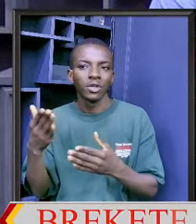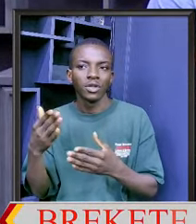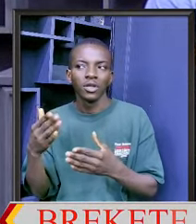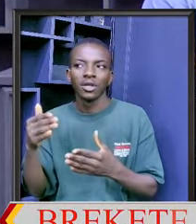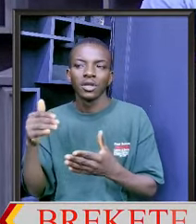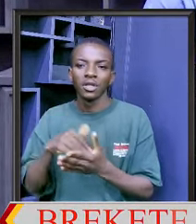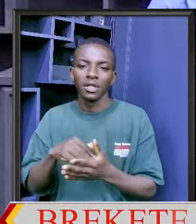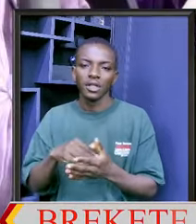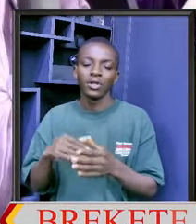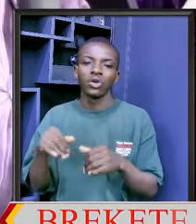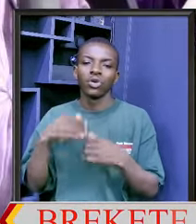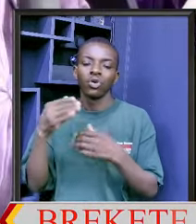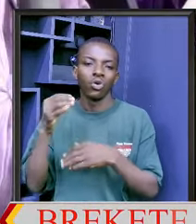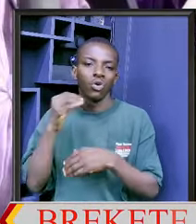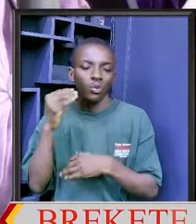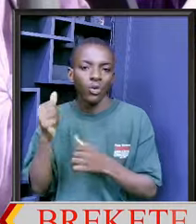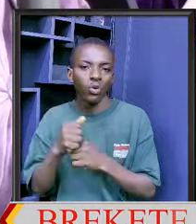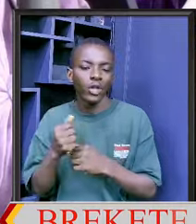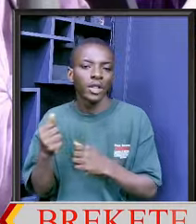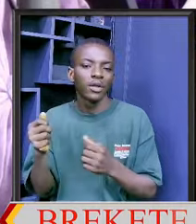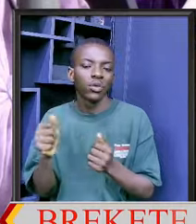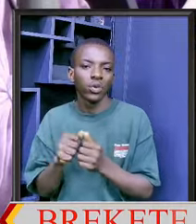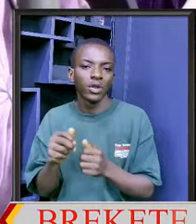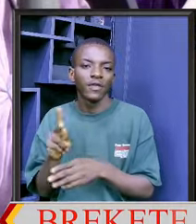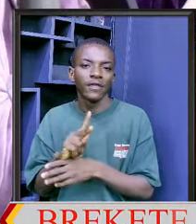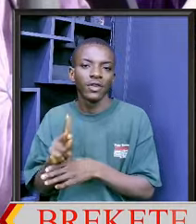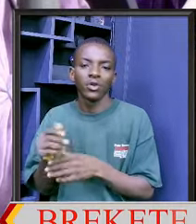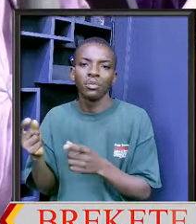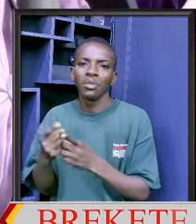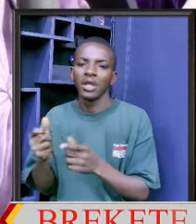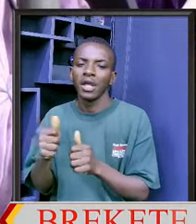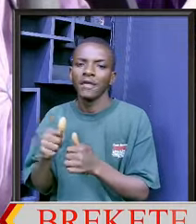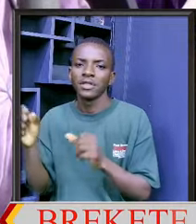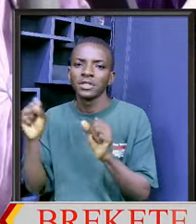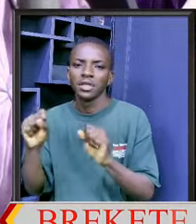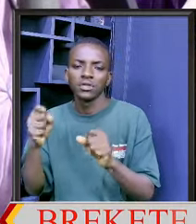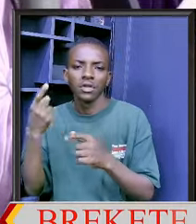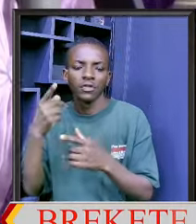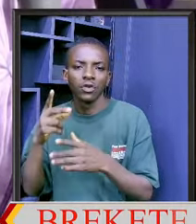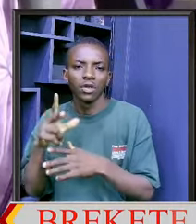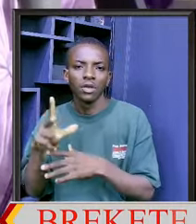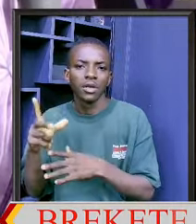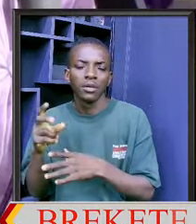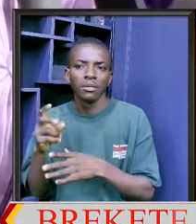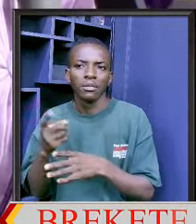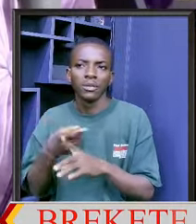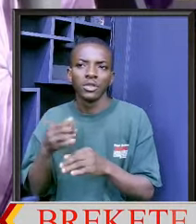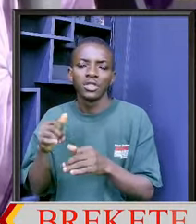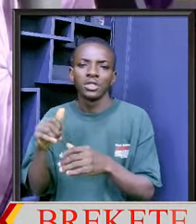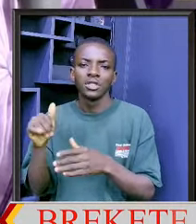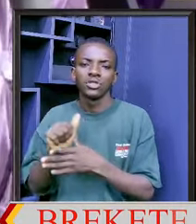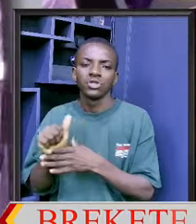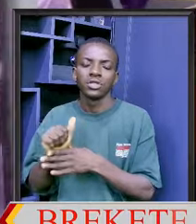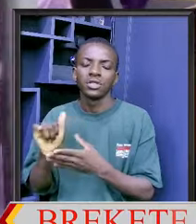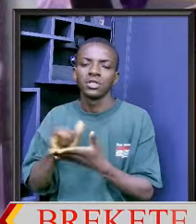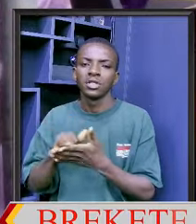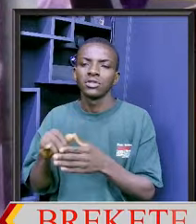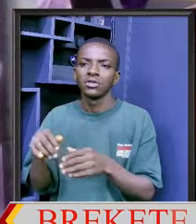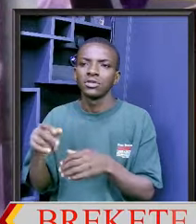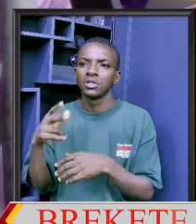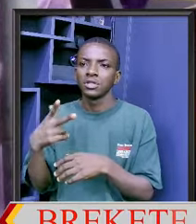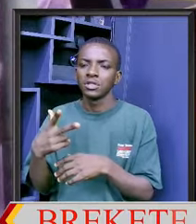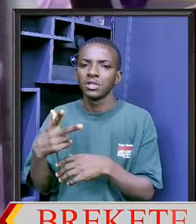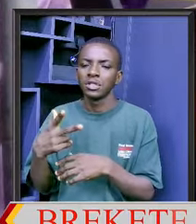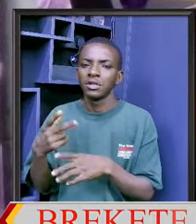also. We go, they will go home with videos, and they go, they meet every Saturday for 3 months. So this training, we look at 3 months